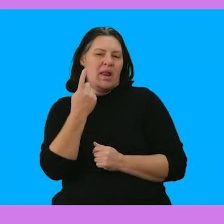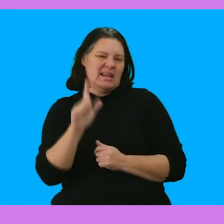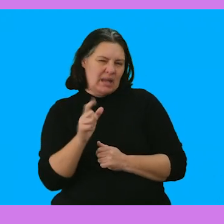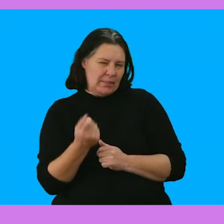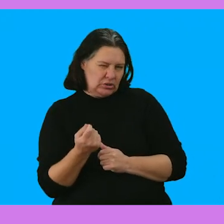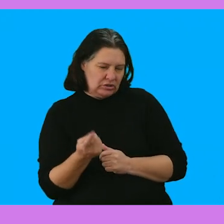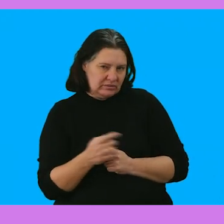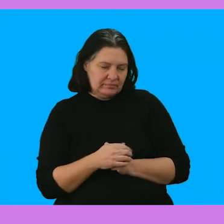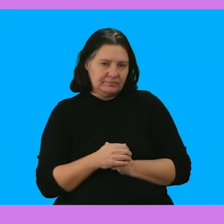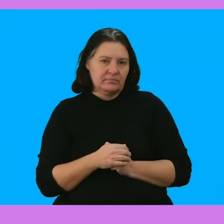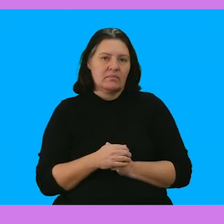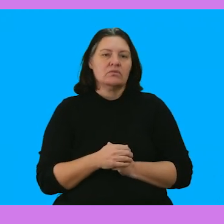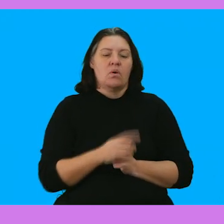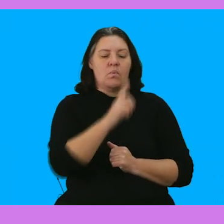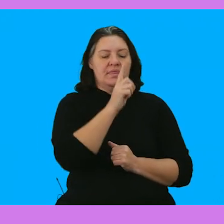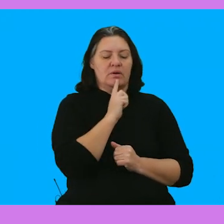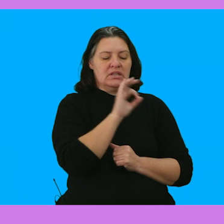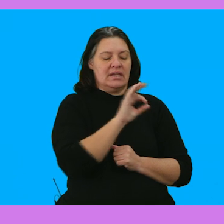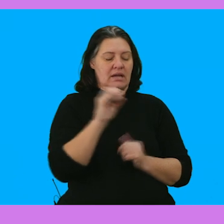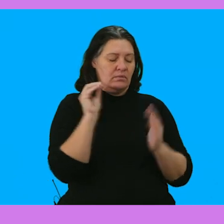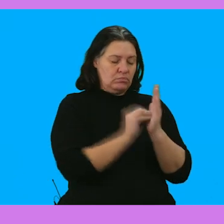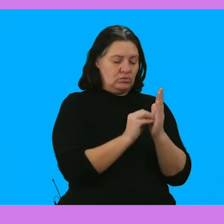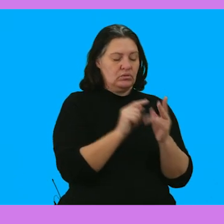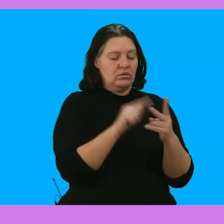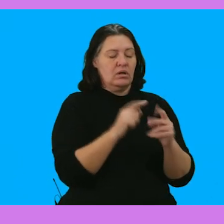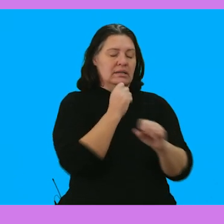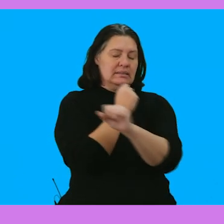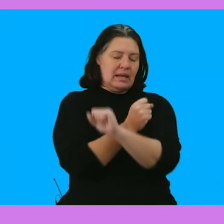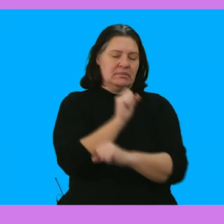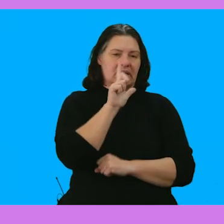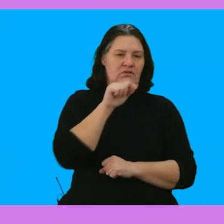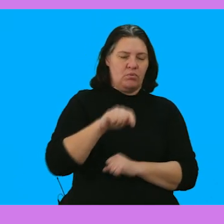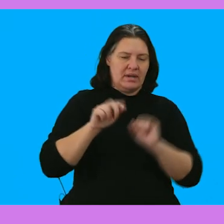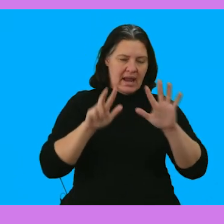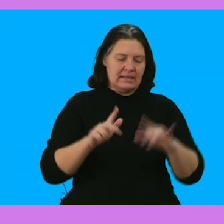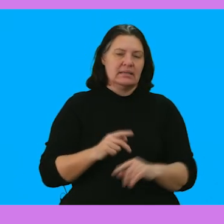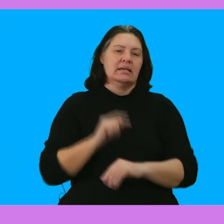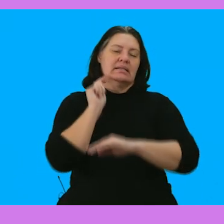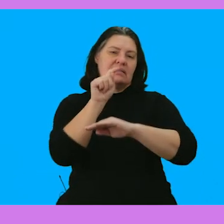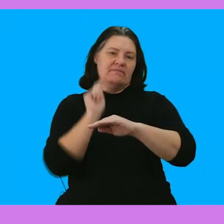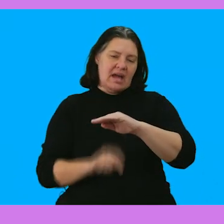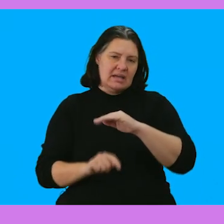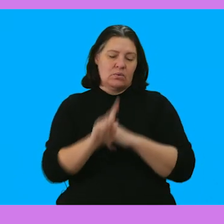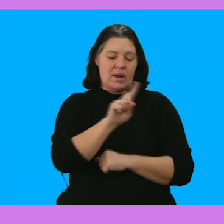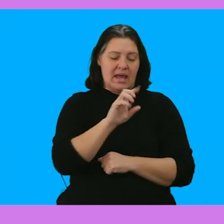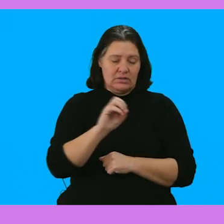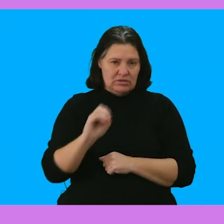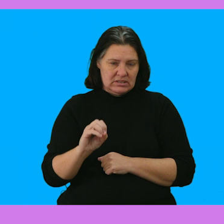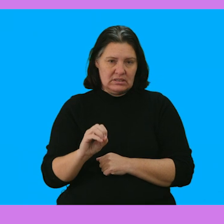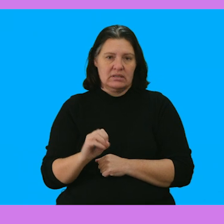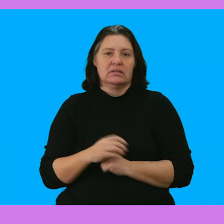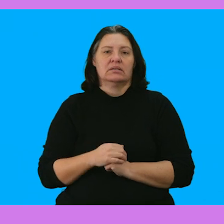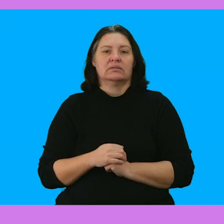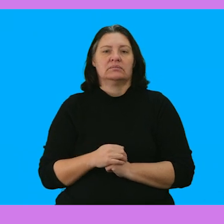per liter. So let's type that in. 1,300 multiplied by 7.8 divided by